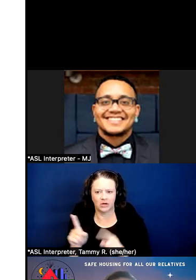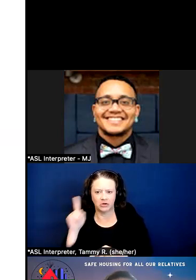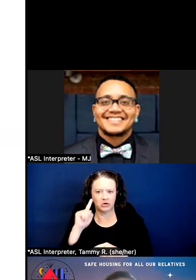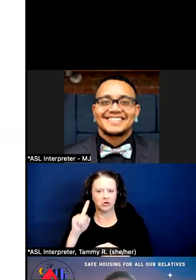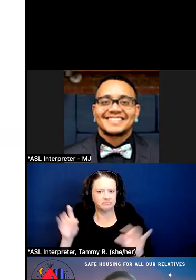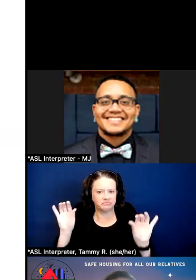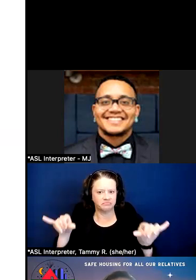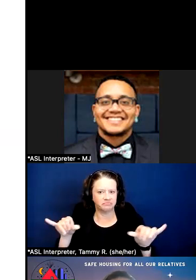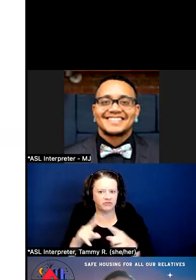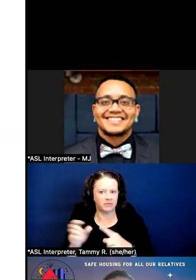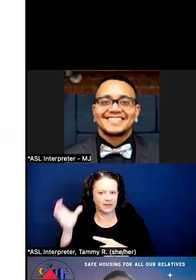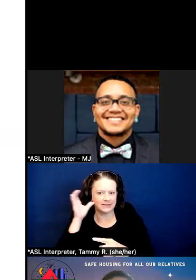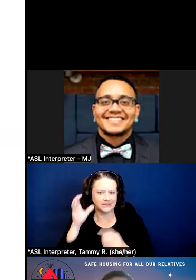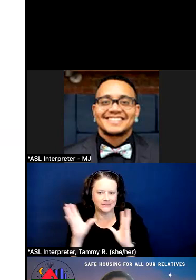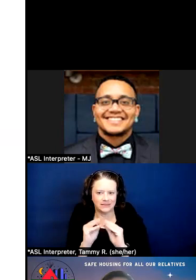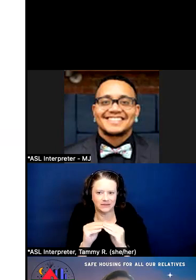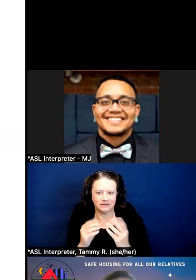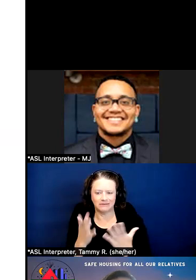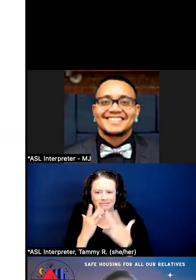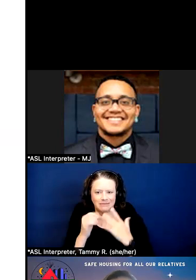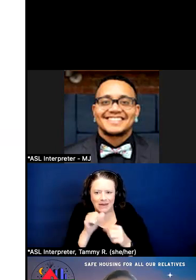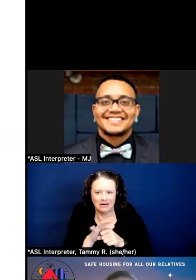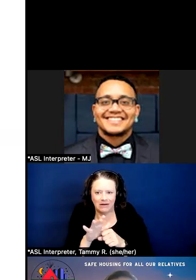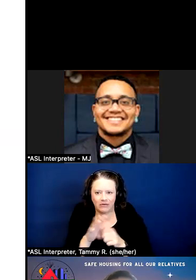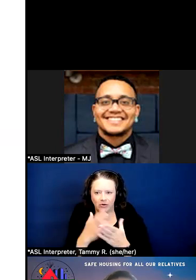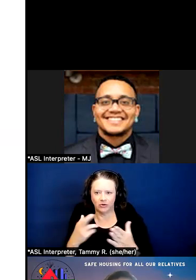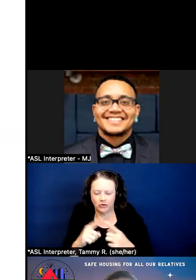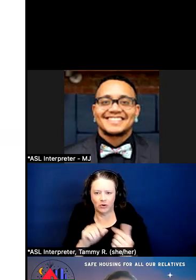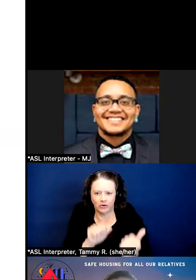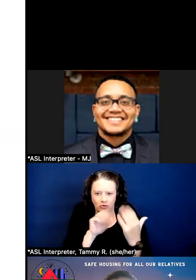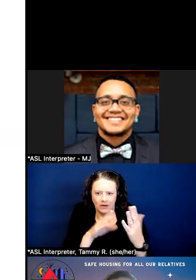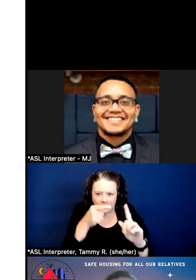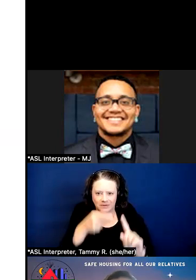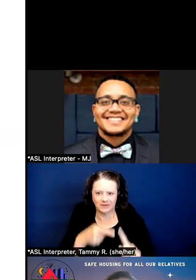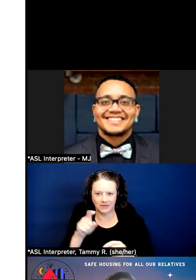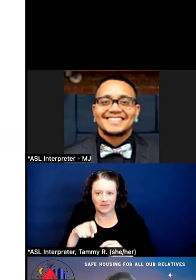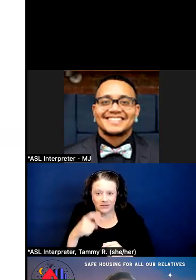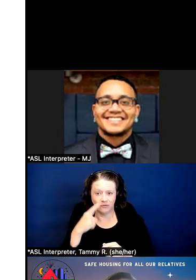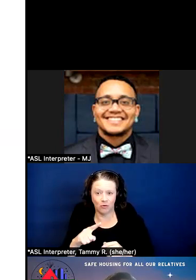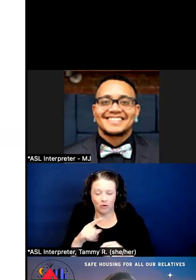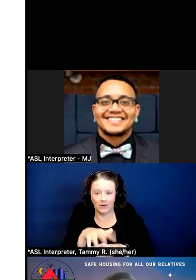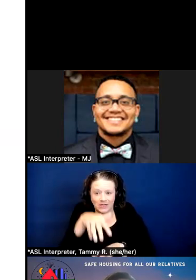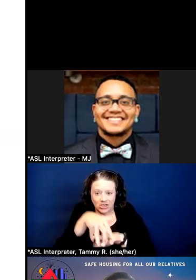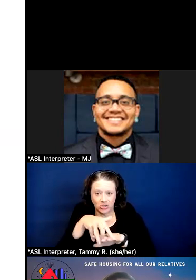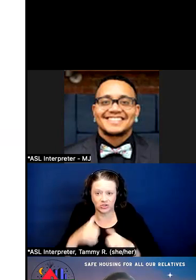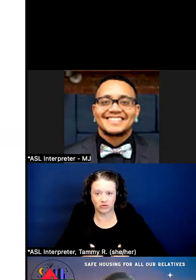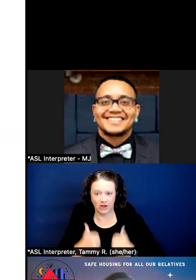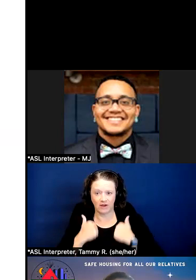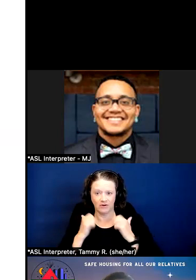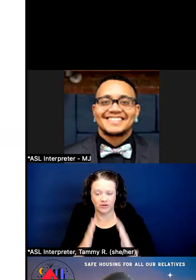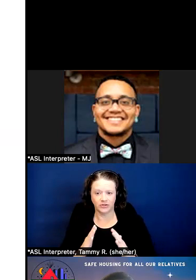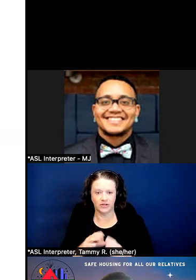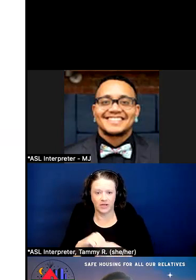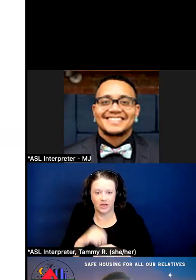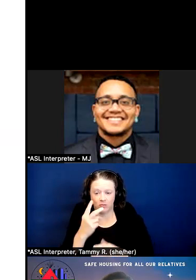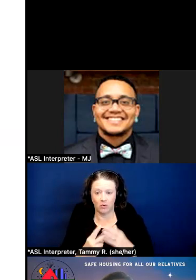different from the listening sessions. There is a lack of resource to address the specific needs of Indigenous survivors. First thing being that in both cities,